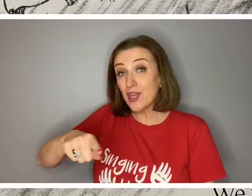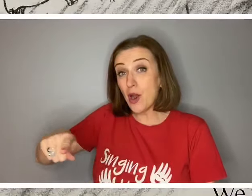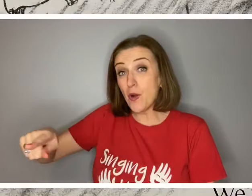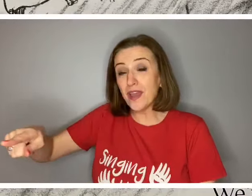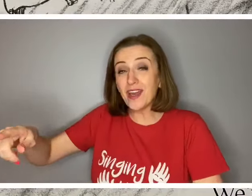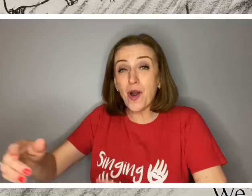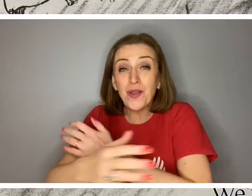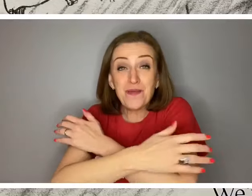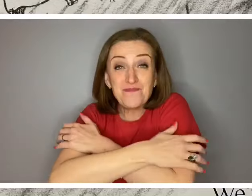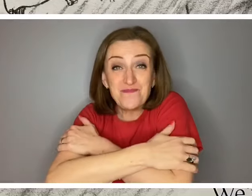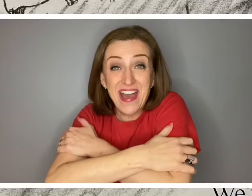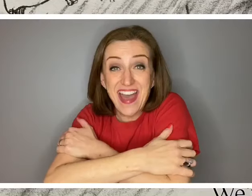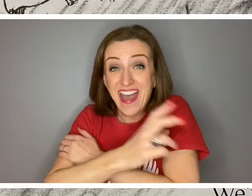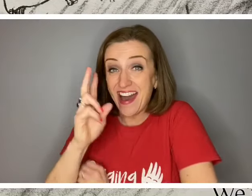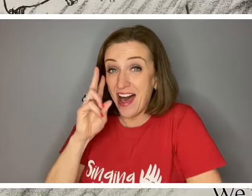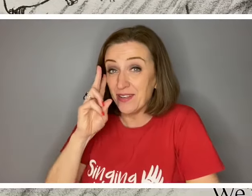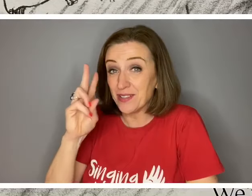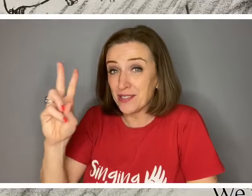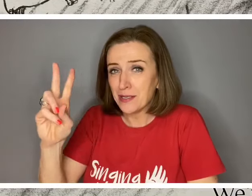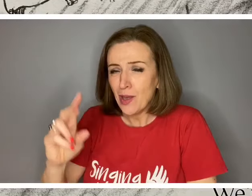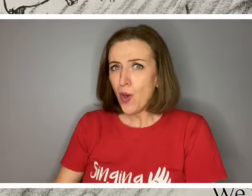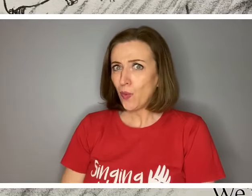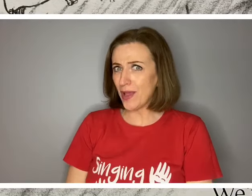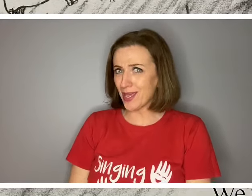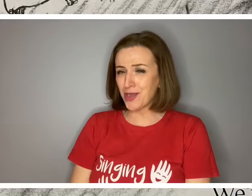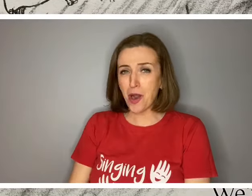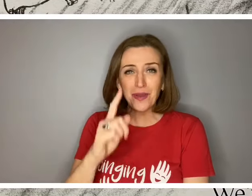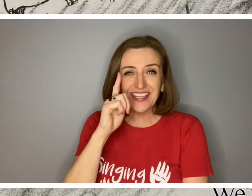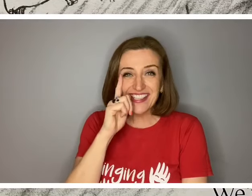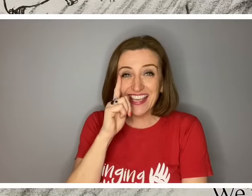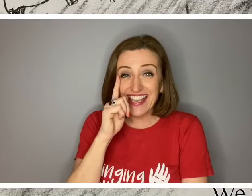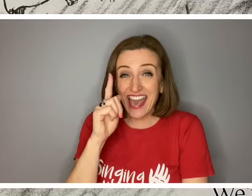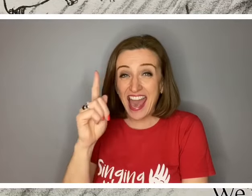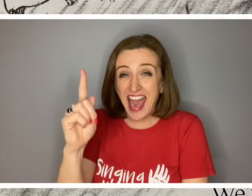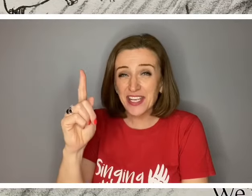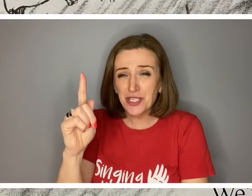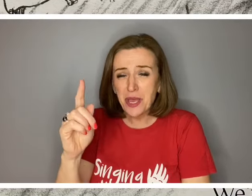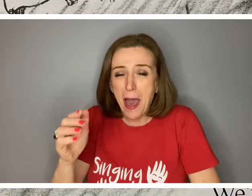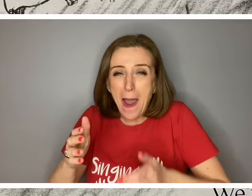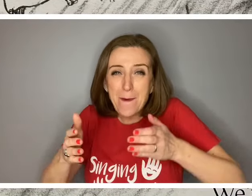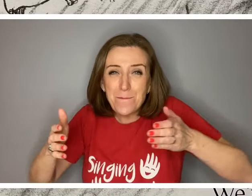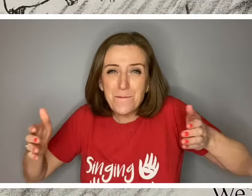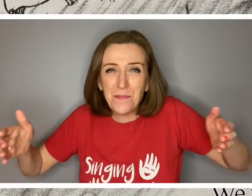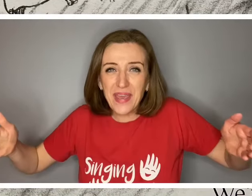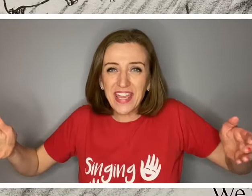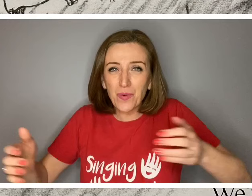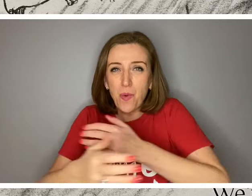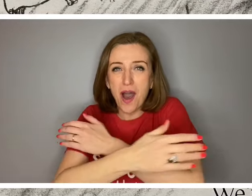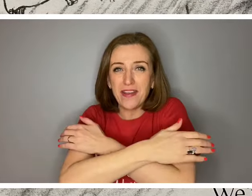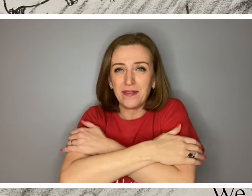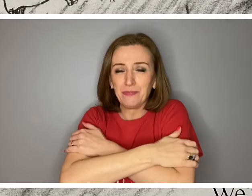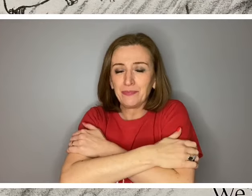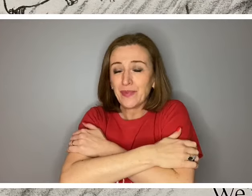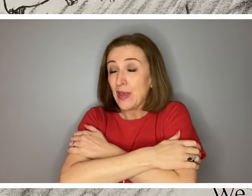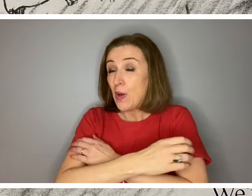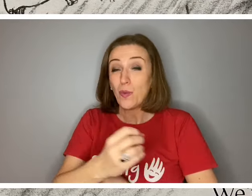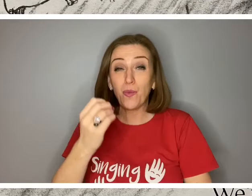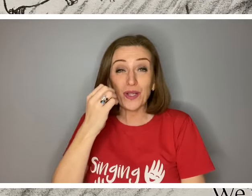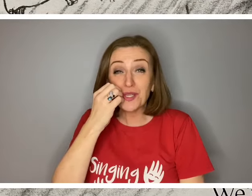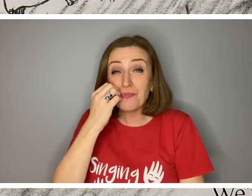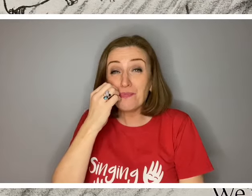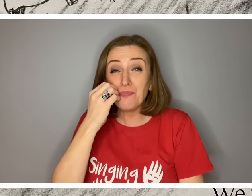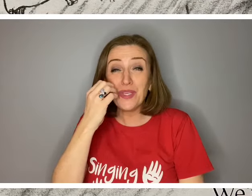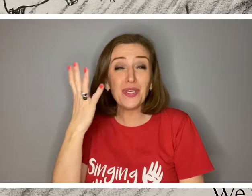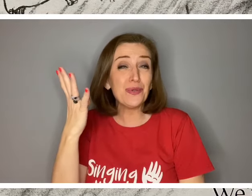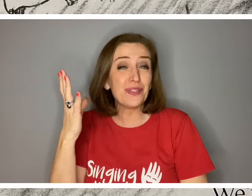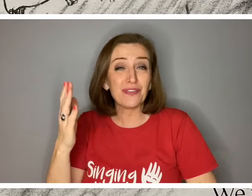We're going on a bear hunt. We're going to catch a big one. What